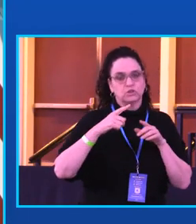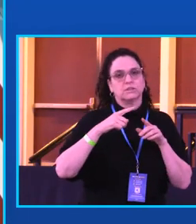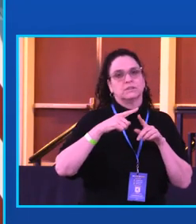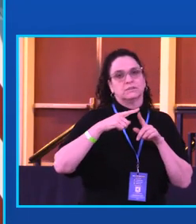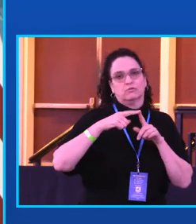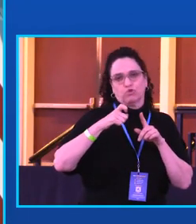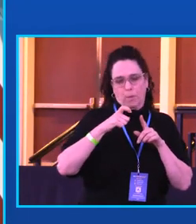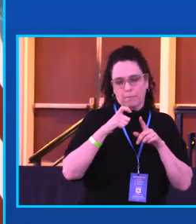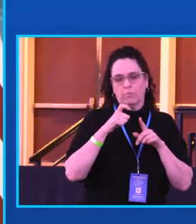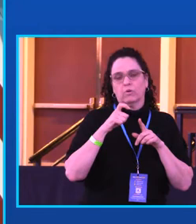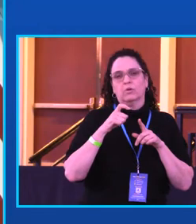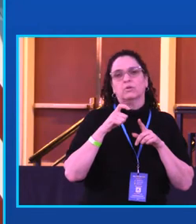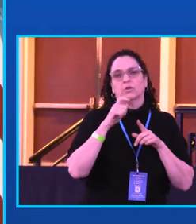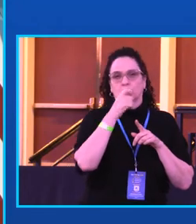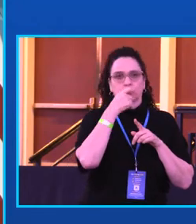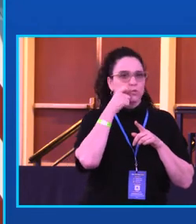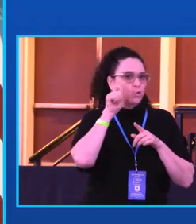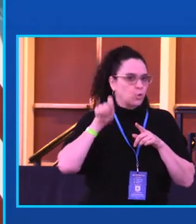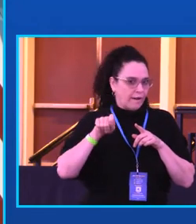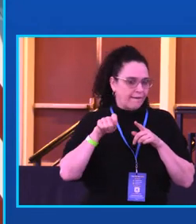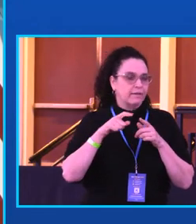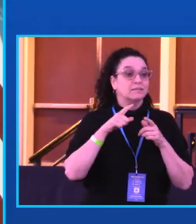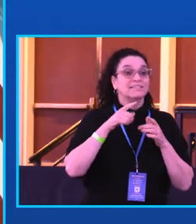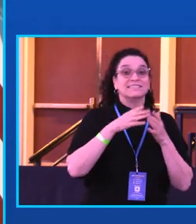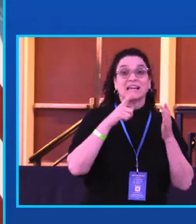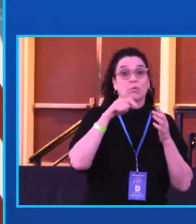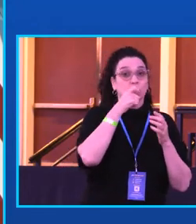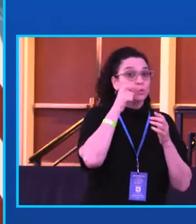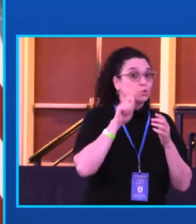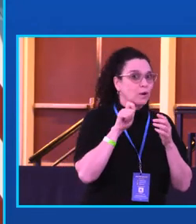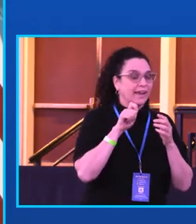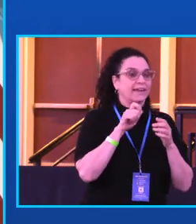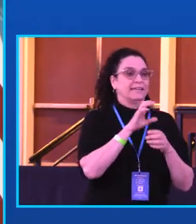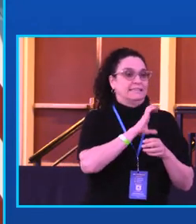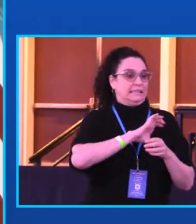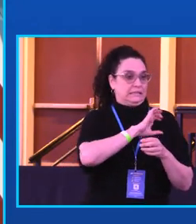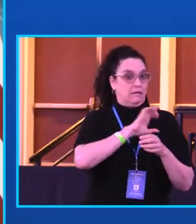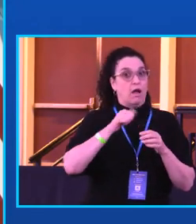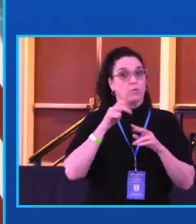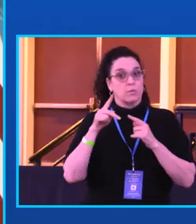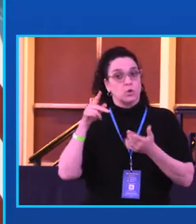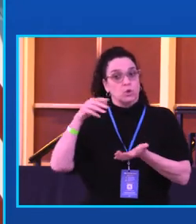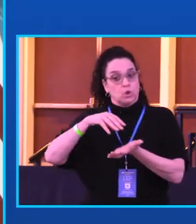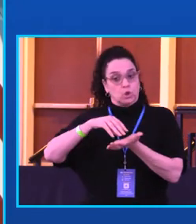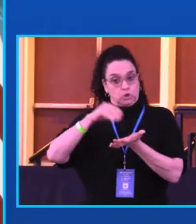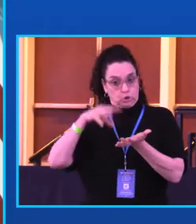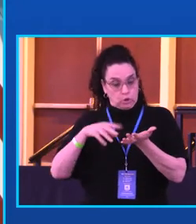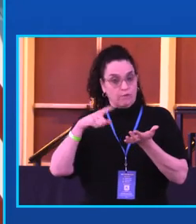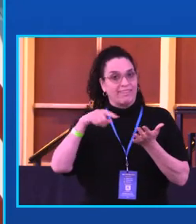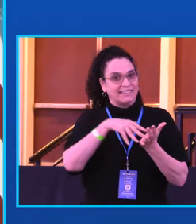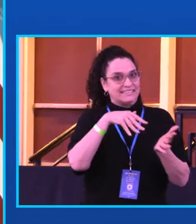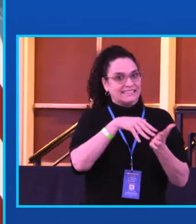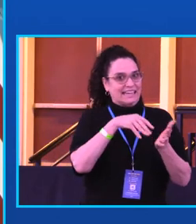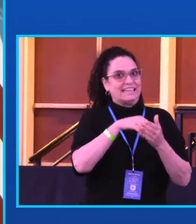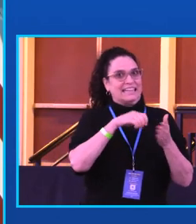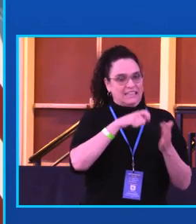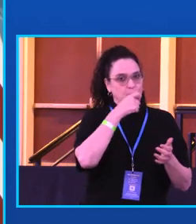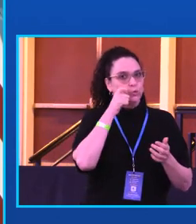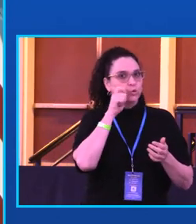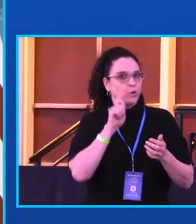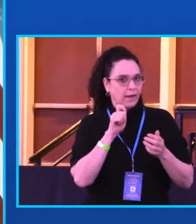are Ukrainian citizens, others who were students studying in Ukraine from other